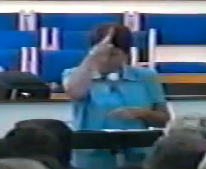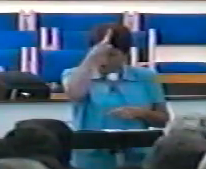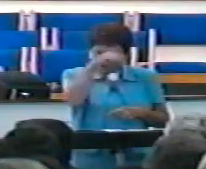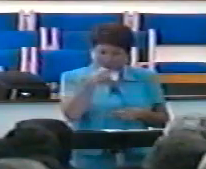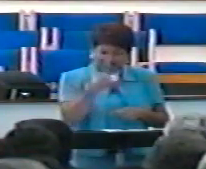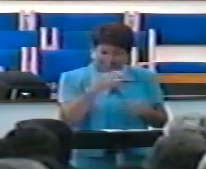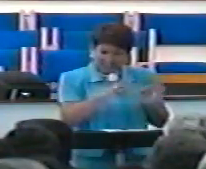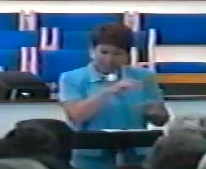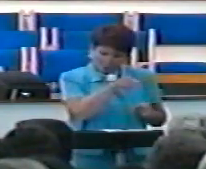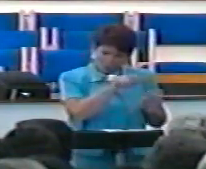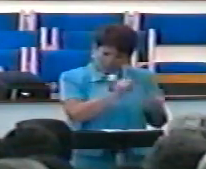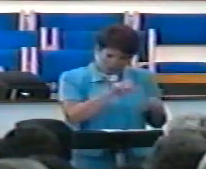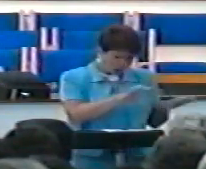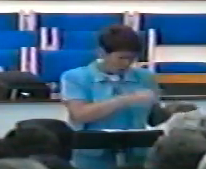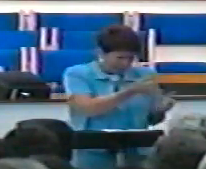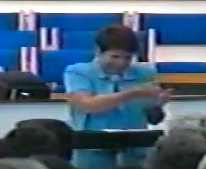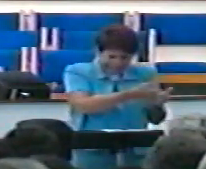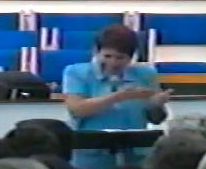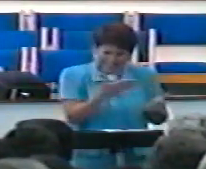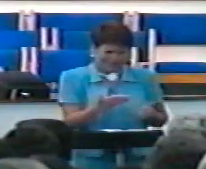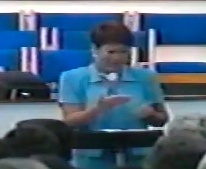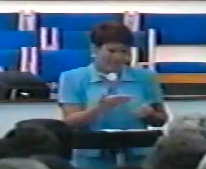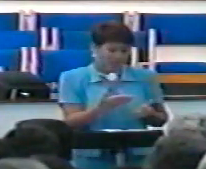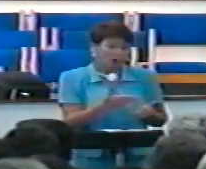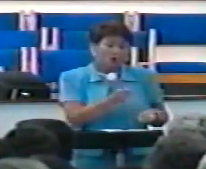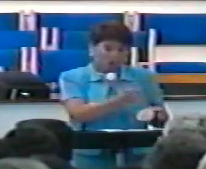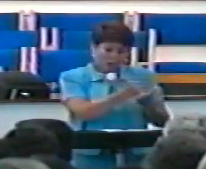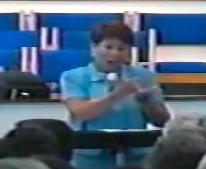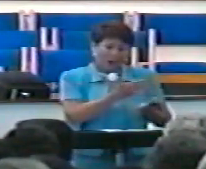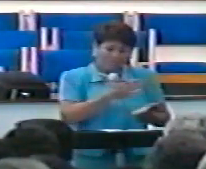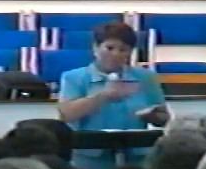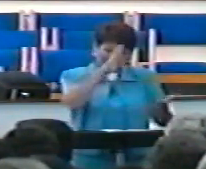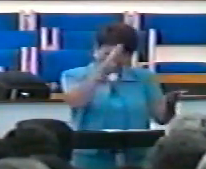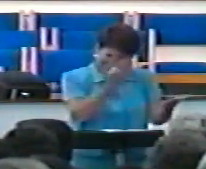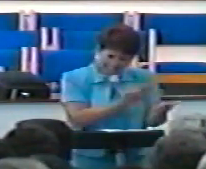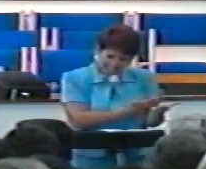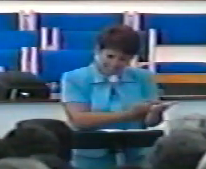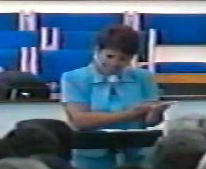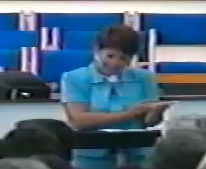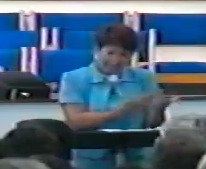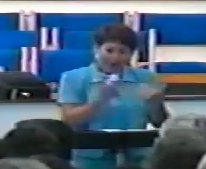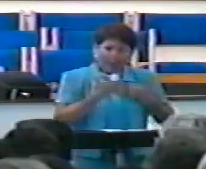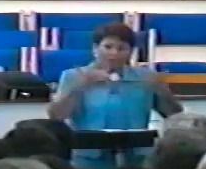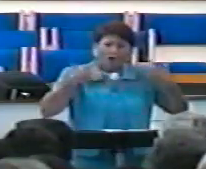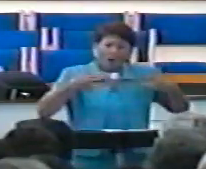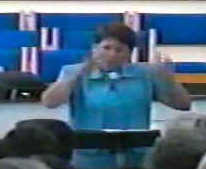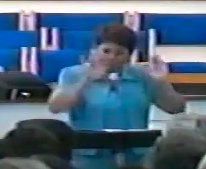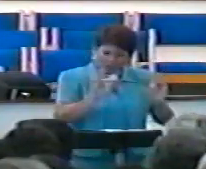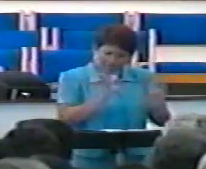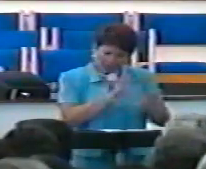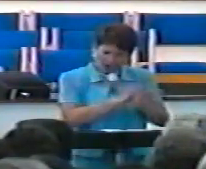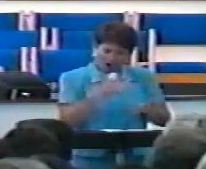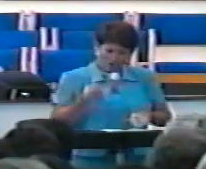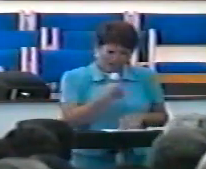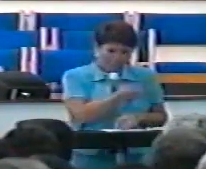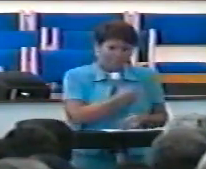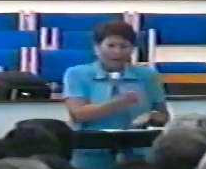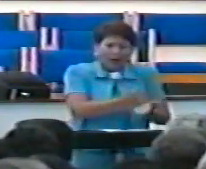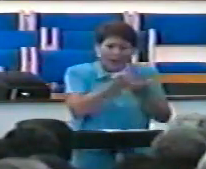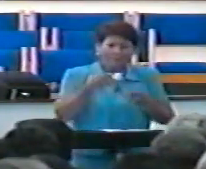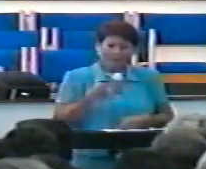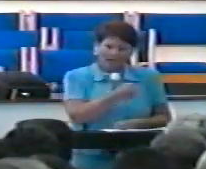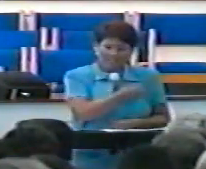on us and help us. It's as if this father was saying to the